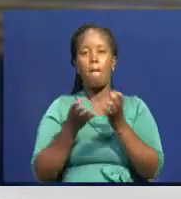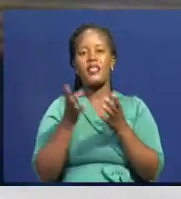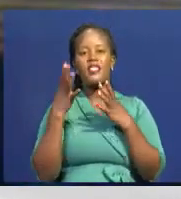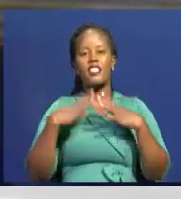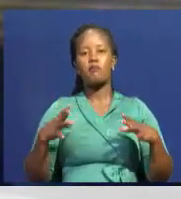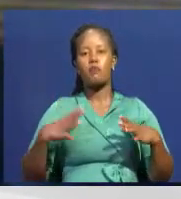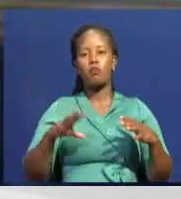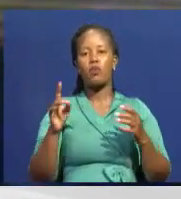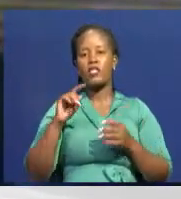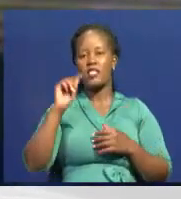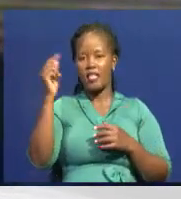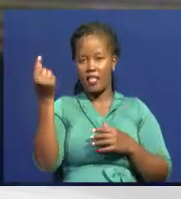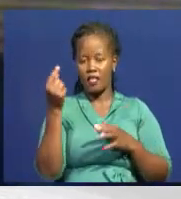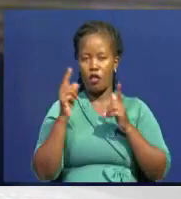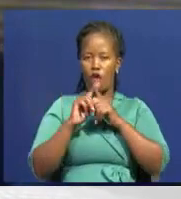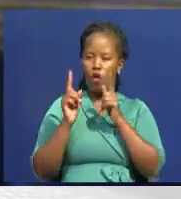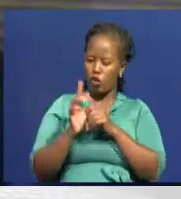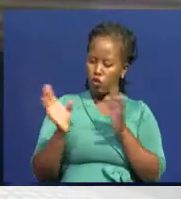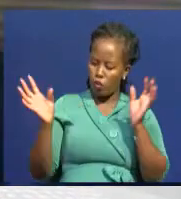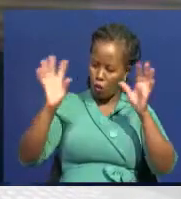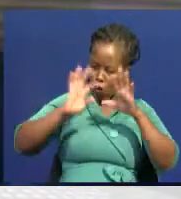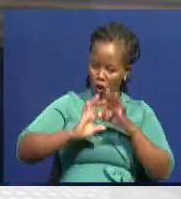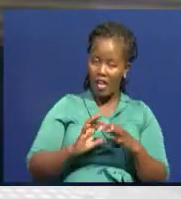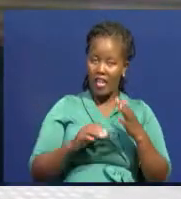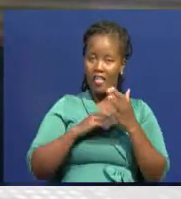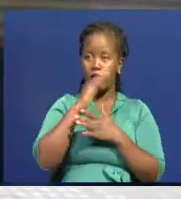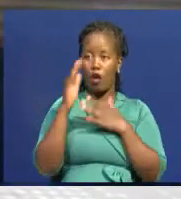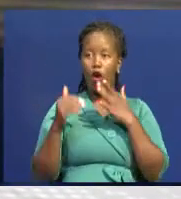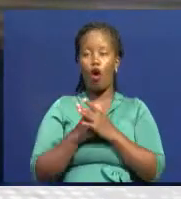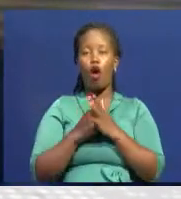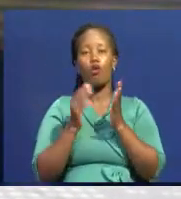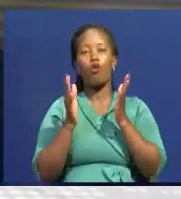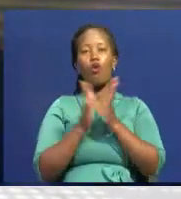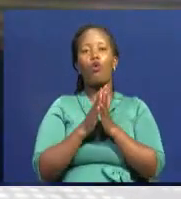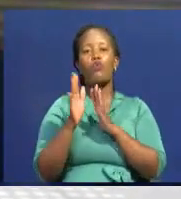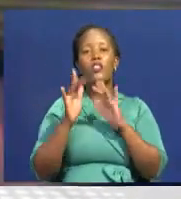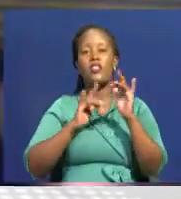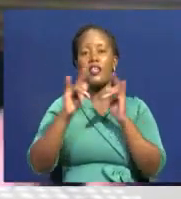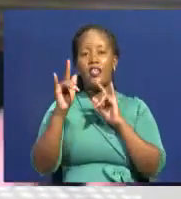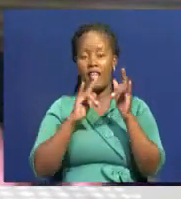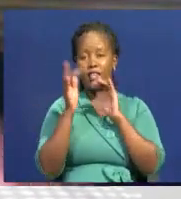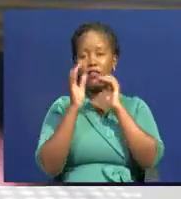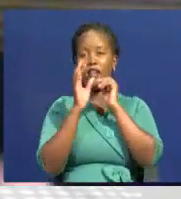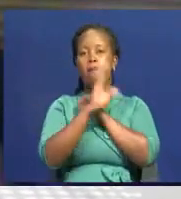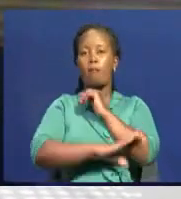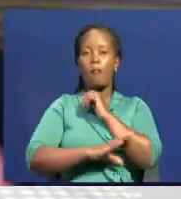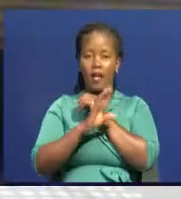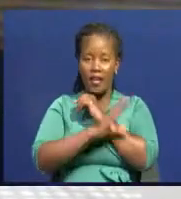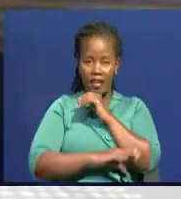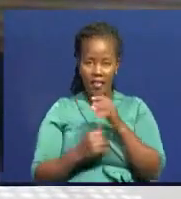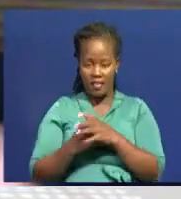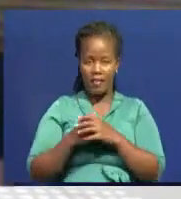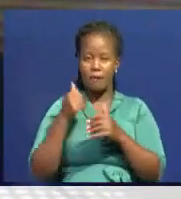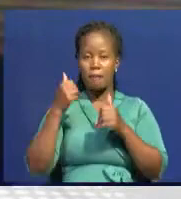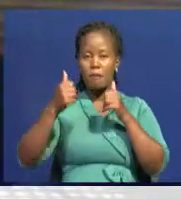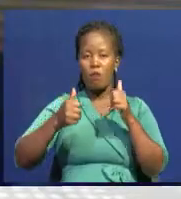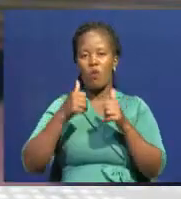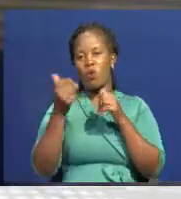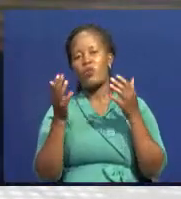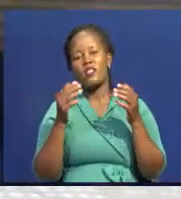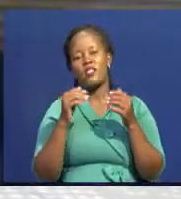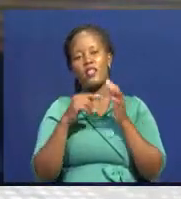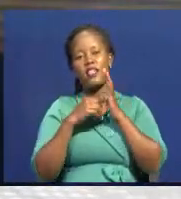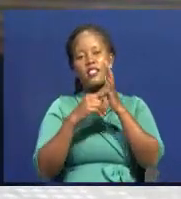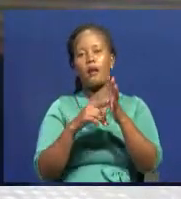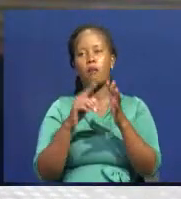Kenya, and connect these people with diaspora countries that, I would name US,